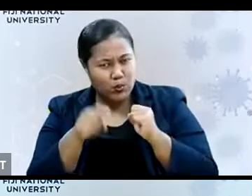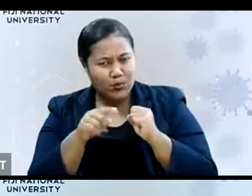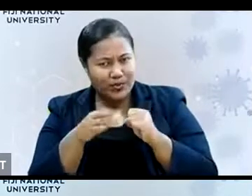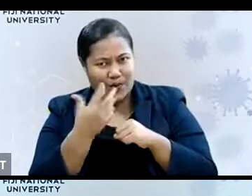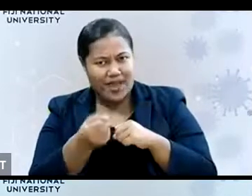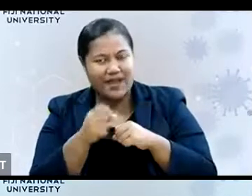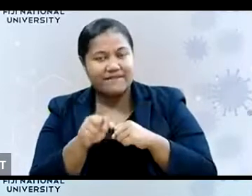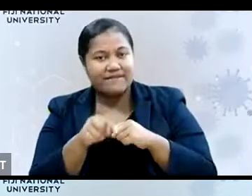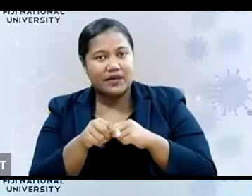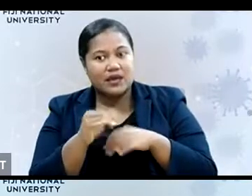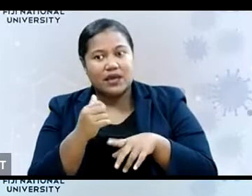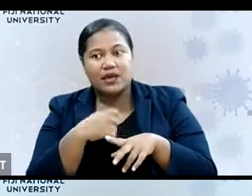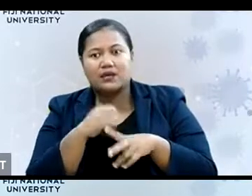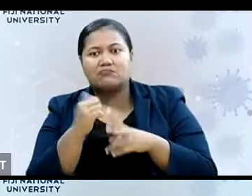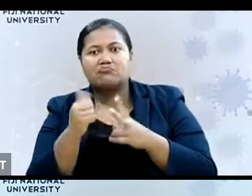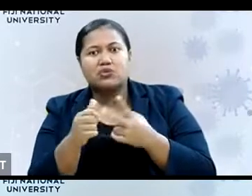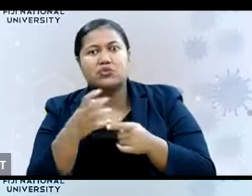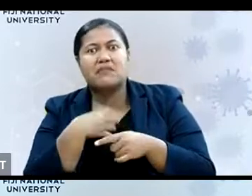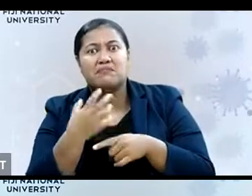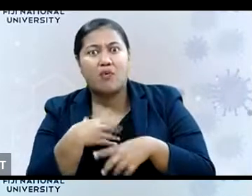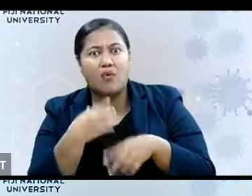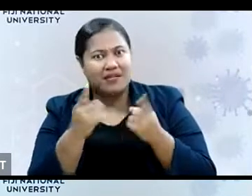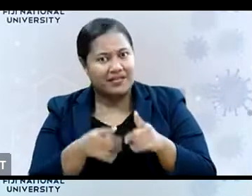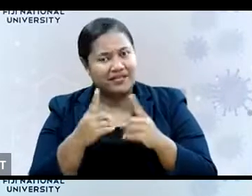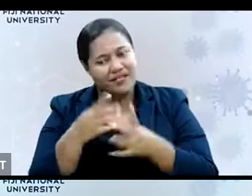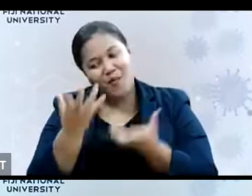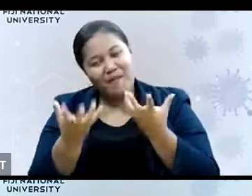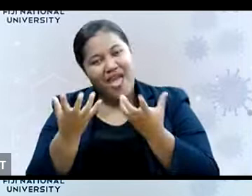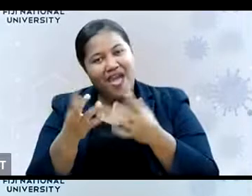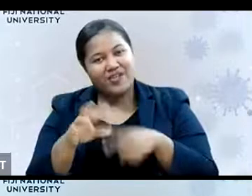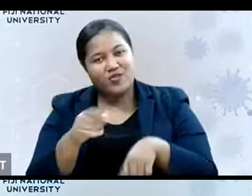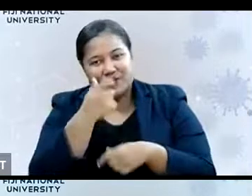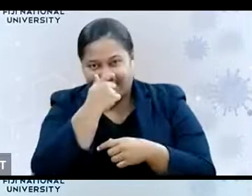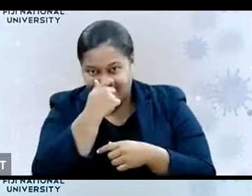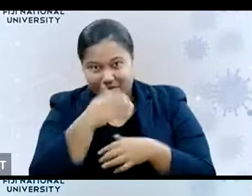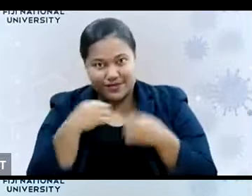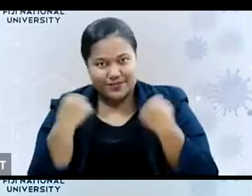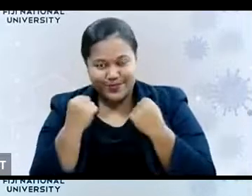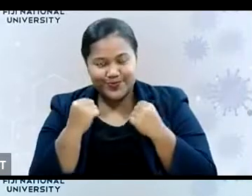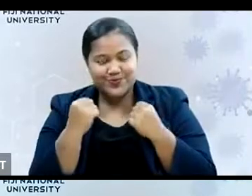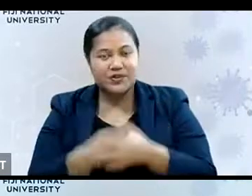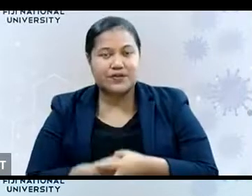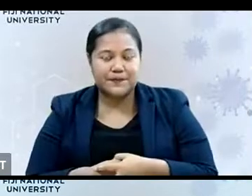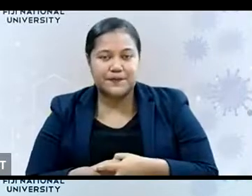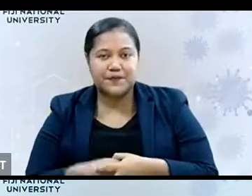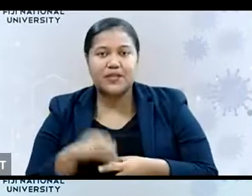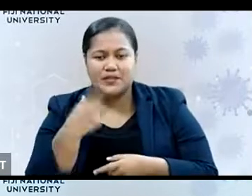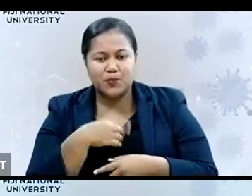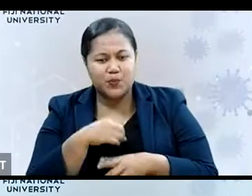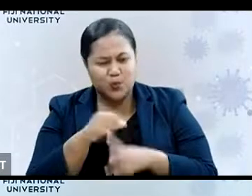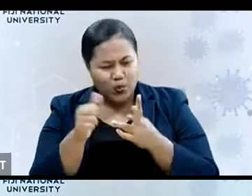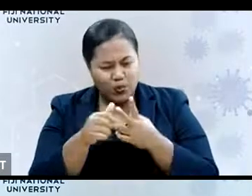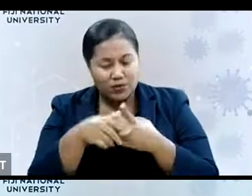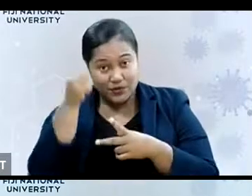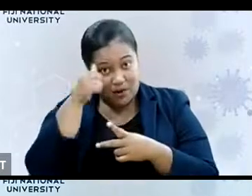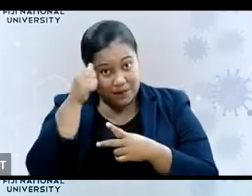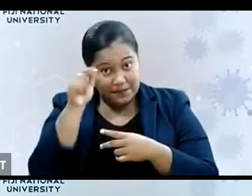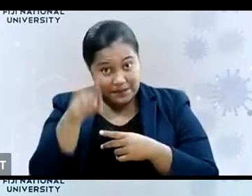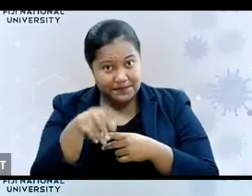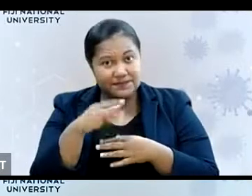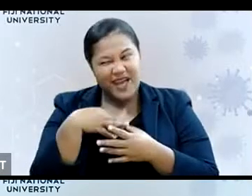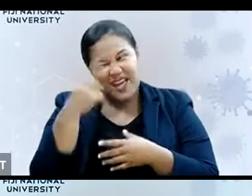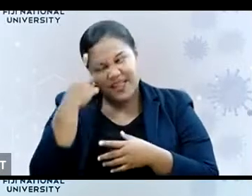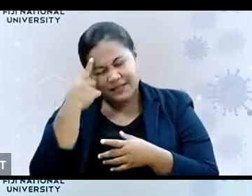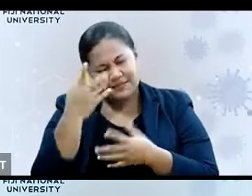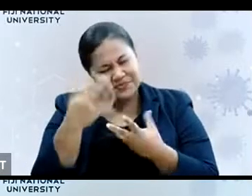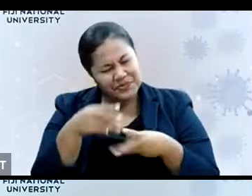also causes more deaths than influenza. We know this. But we also know that it's, I guess in a way you could